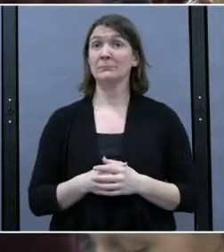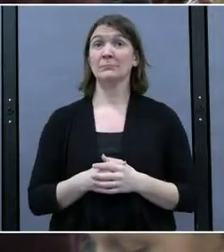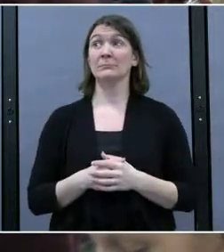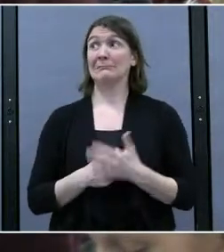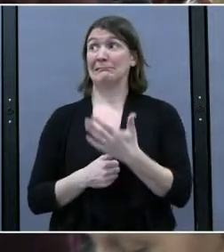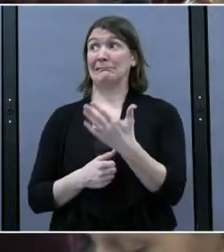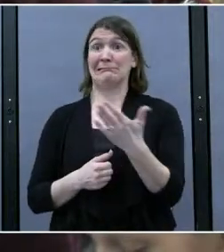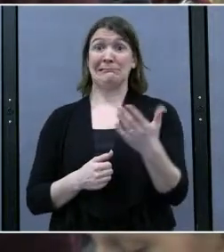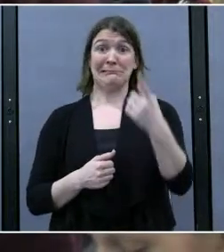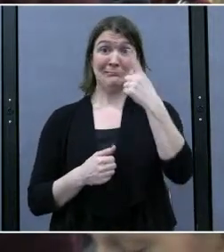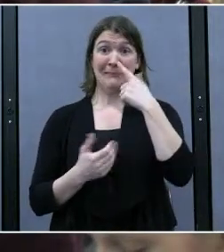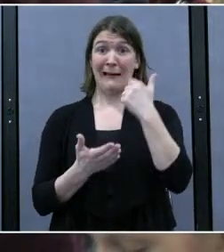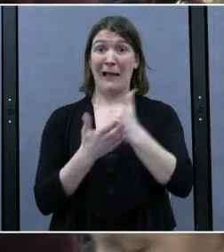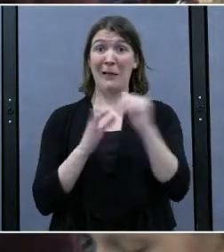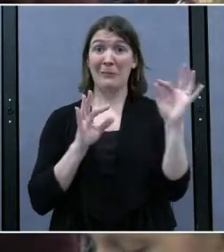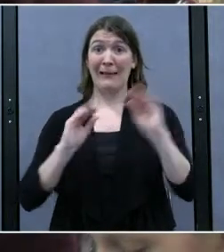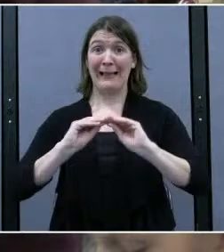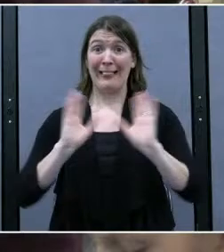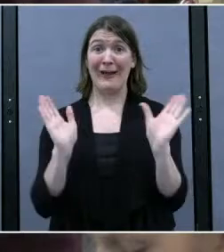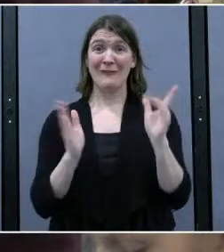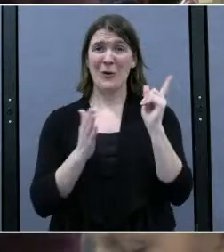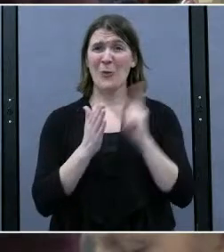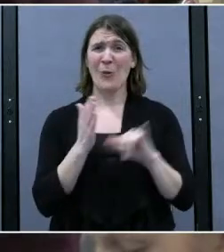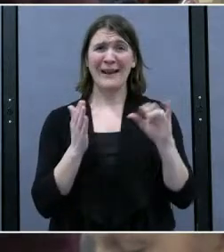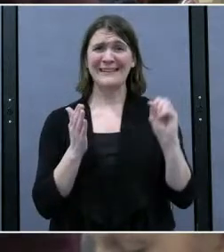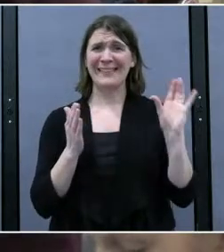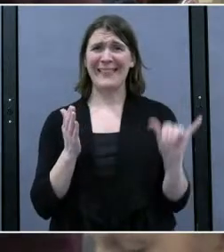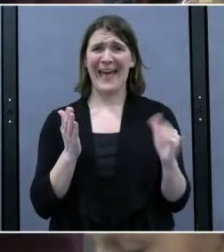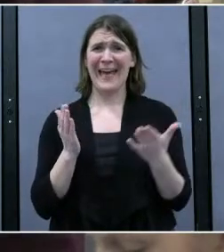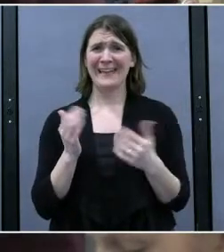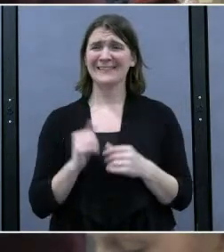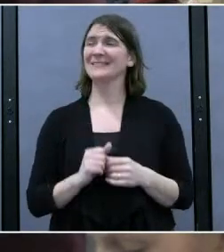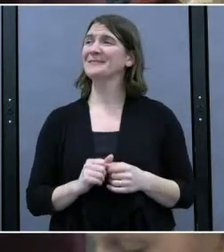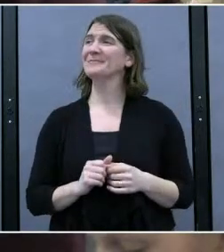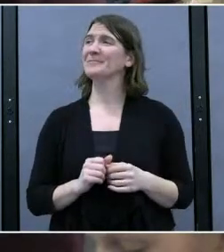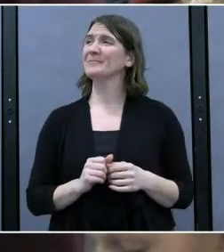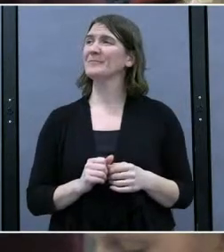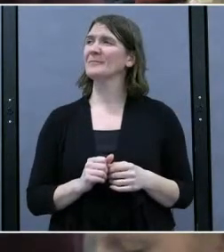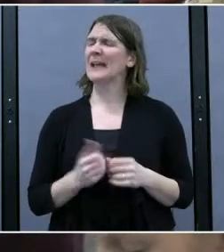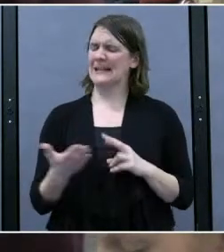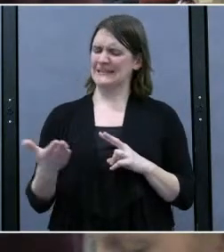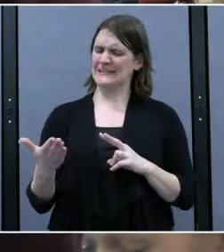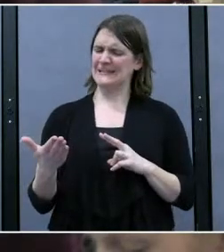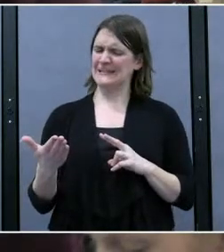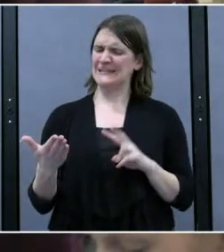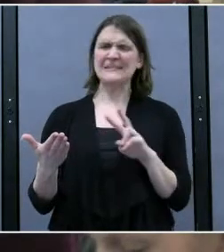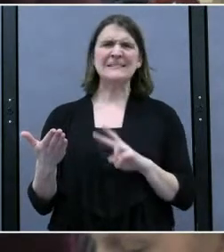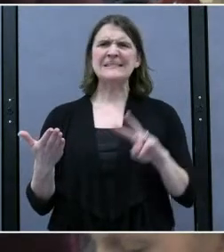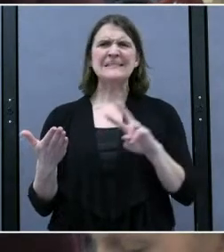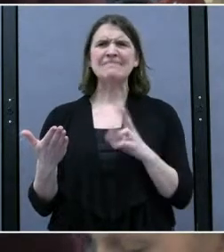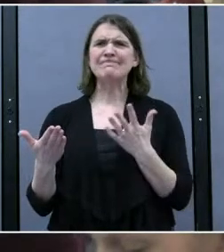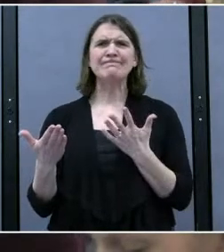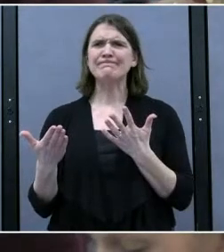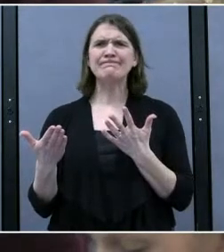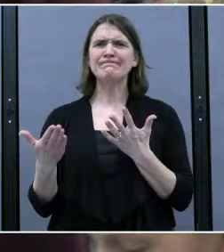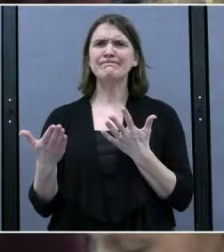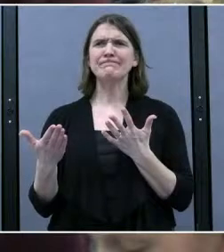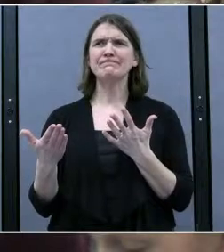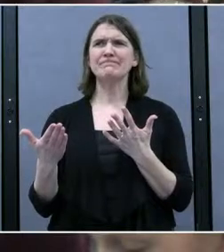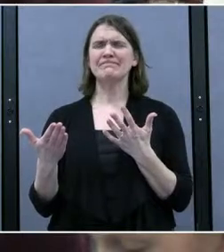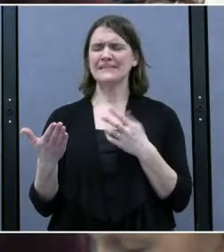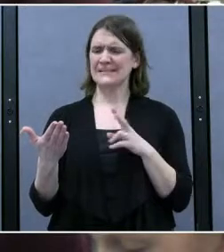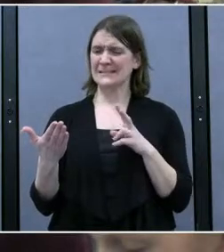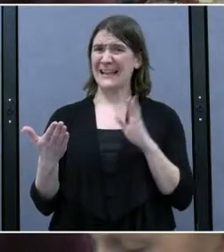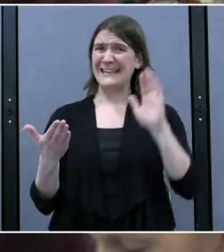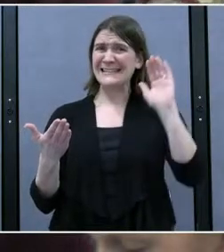seeking illumination here. It seems, well, I just don't know what that means. I see, it sounds